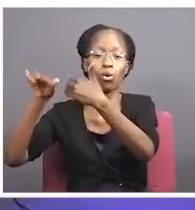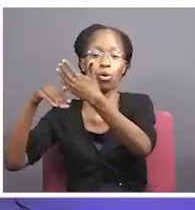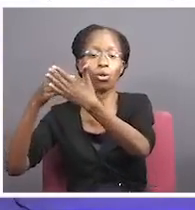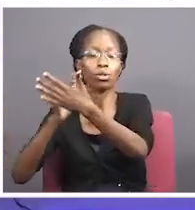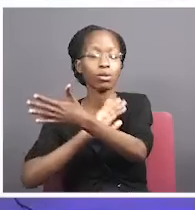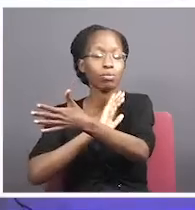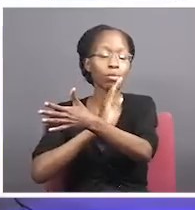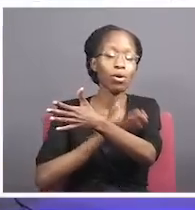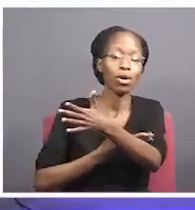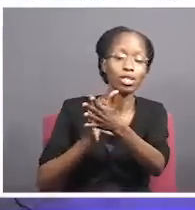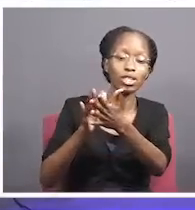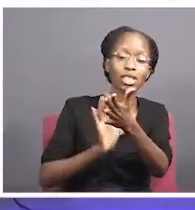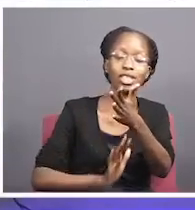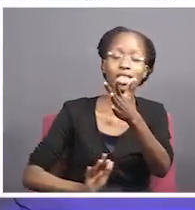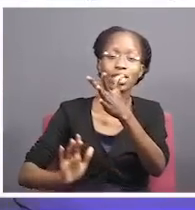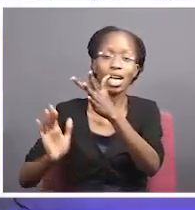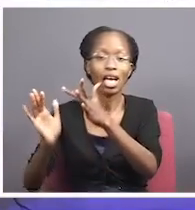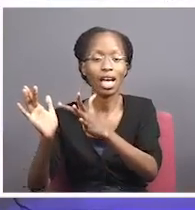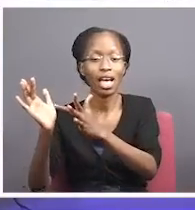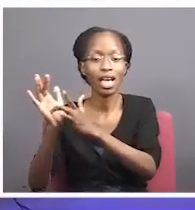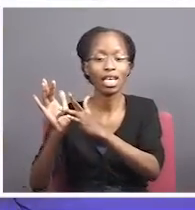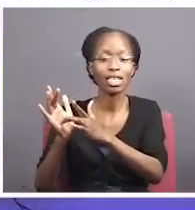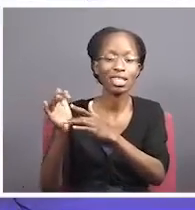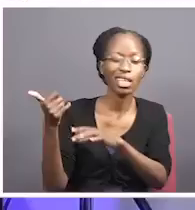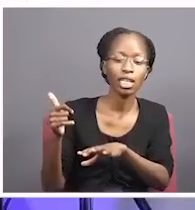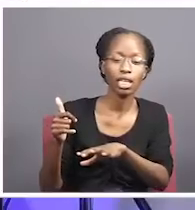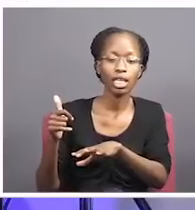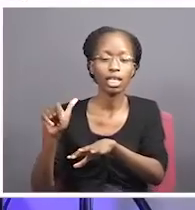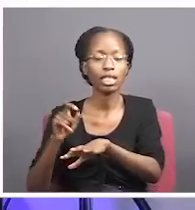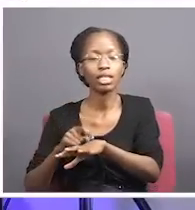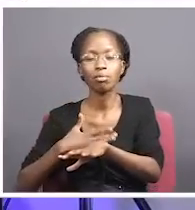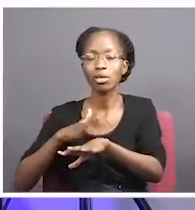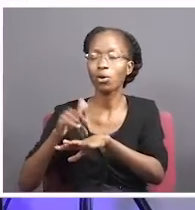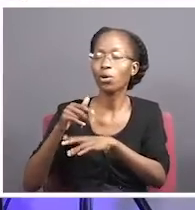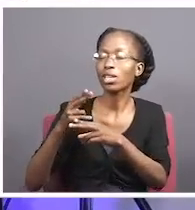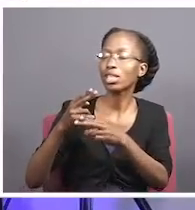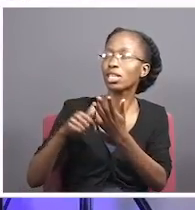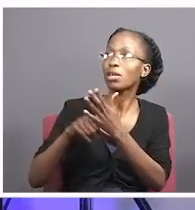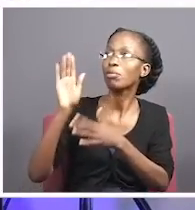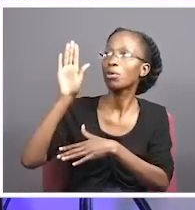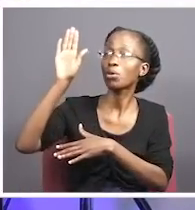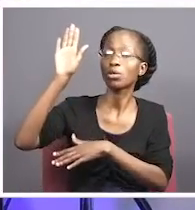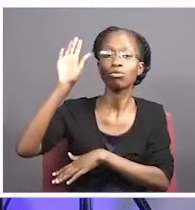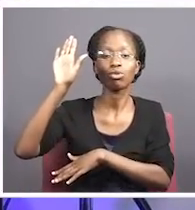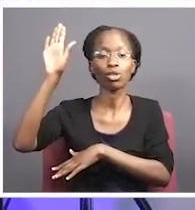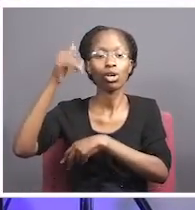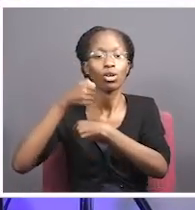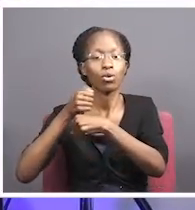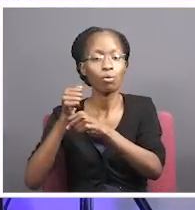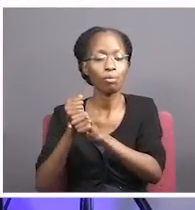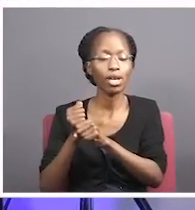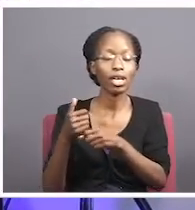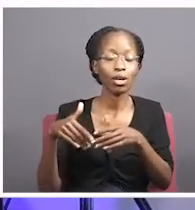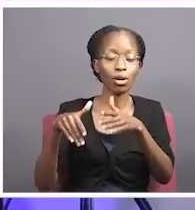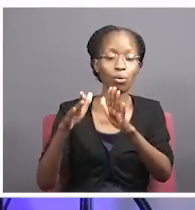Jesus. Hey. To you belong all power, Jesus. Uh-huh. Whenever I call your